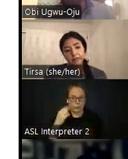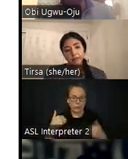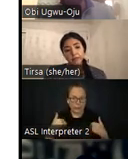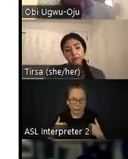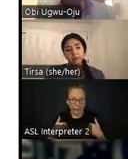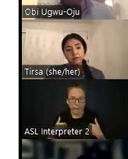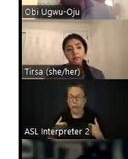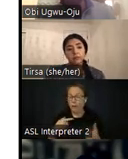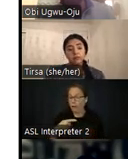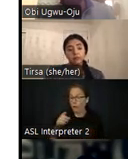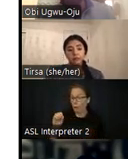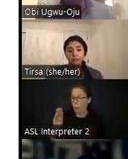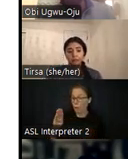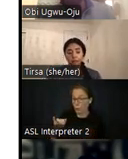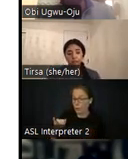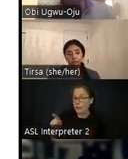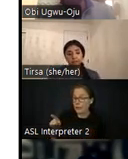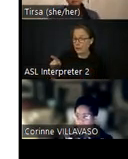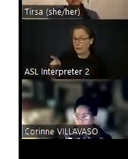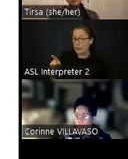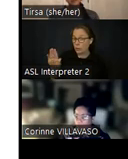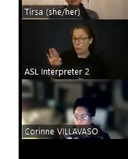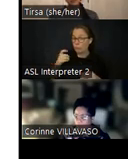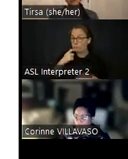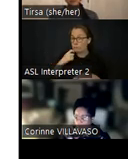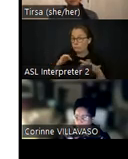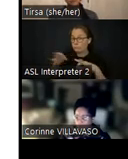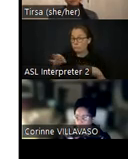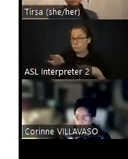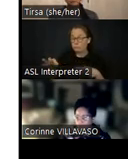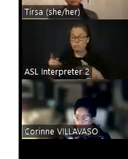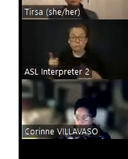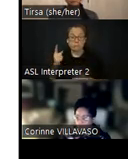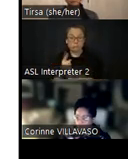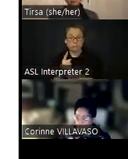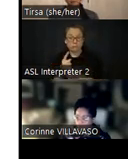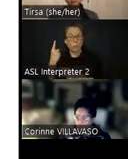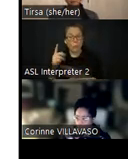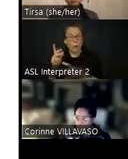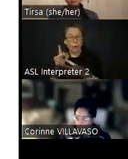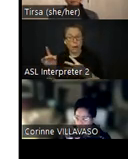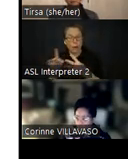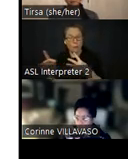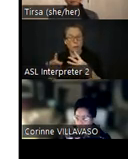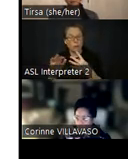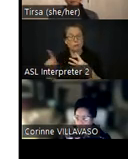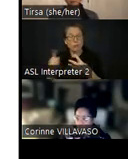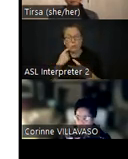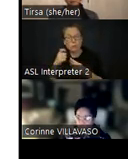Co-Chair Obi, that explanation is like a very specific way that could very easily